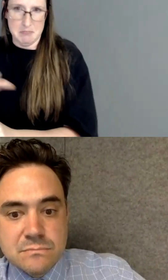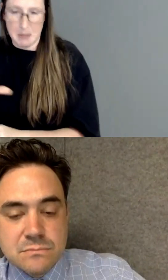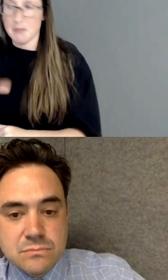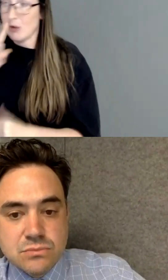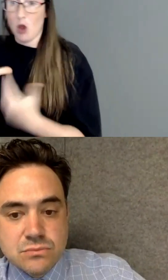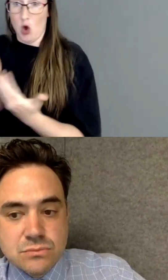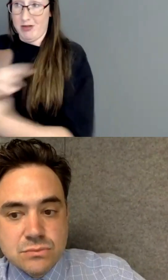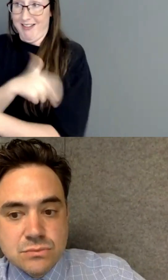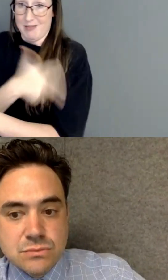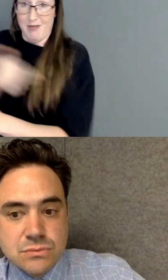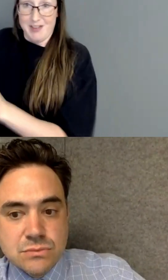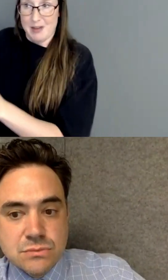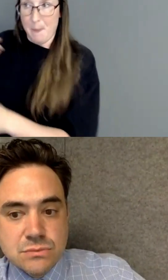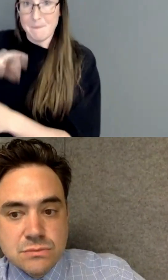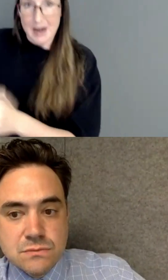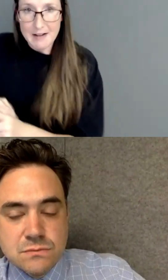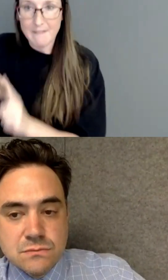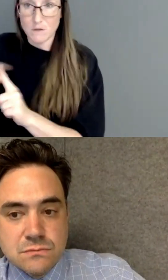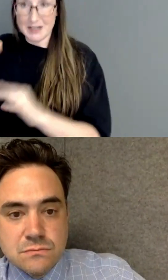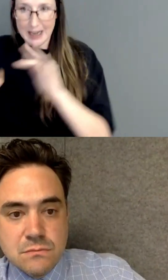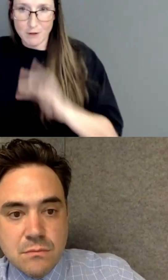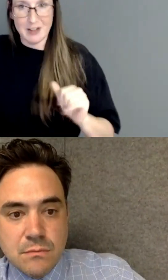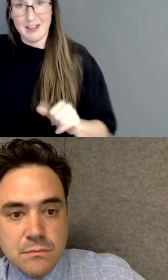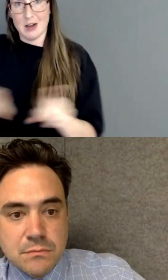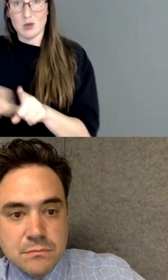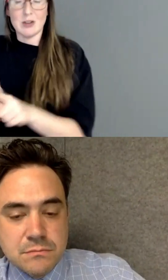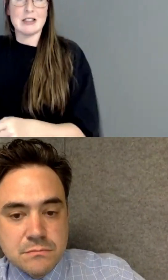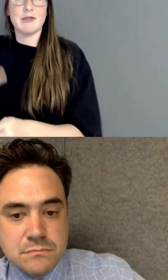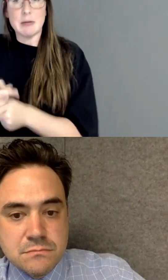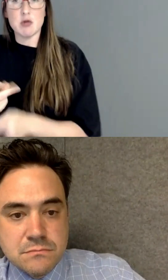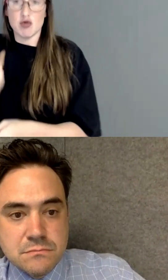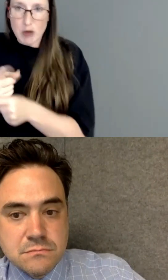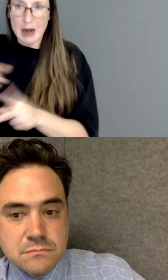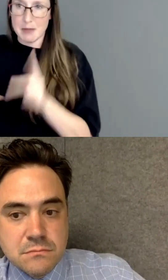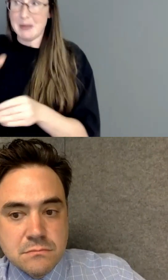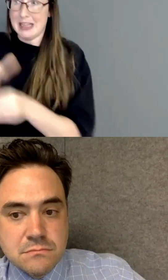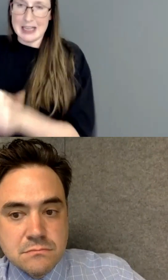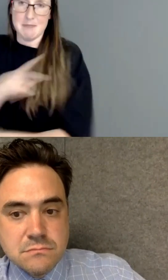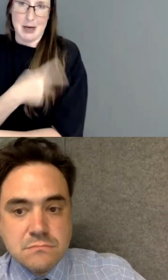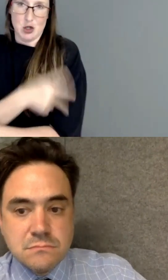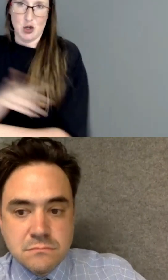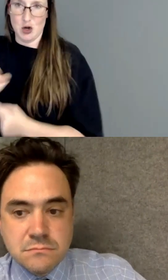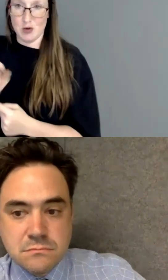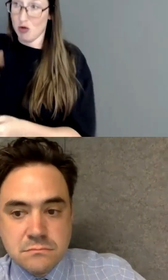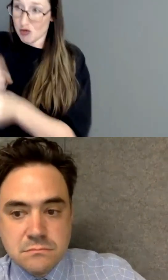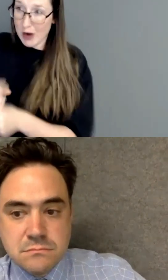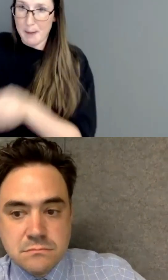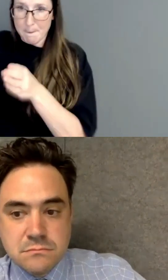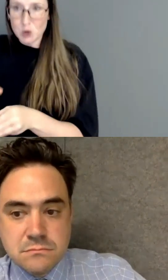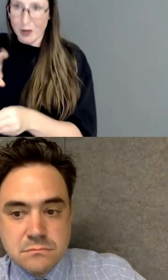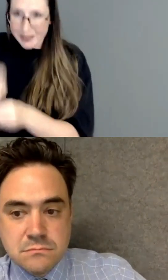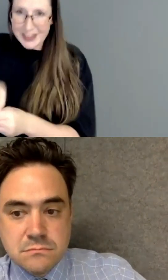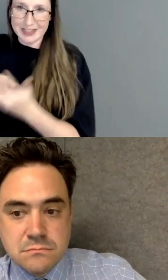hospitals themselves benefit from diversifying that as well, and keeping the right people in the inpatient units and the right people within